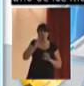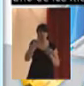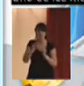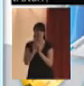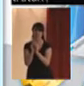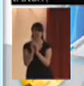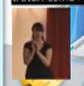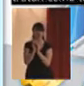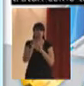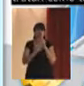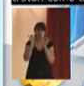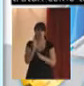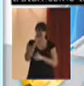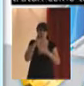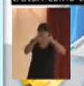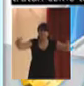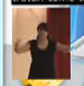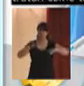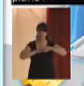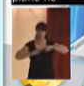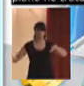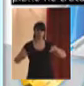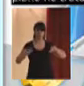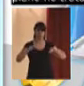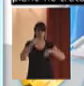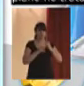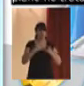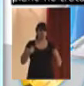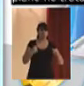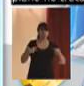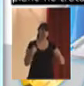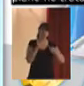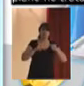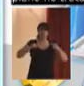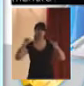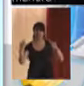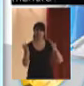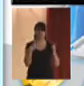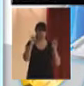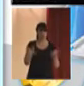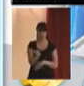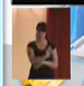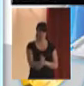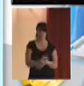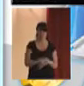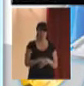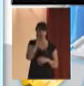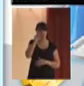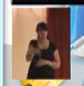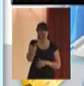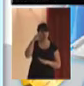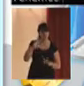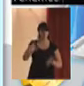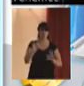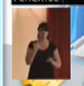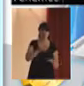do not treat editors as such. If it's plain text, it won't do this, for instance. We